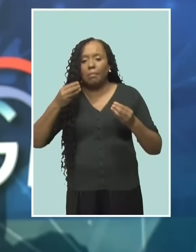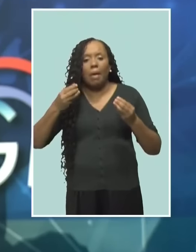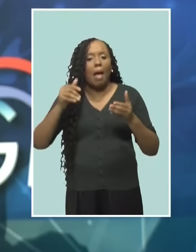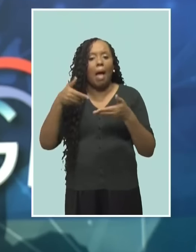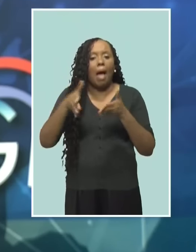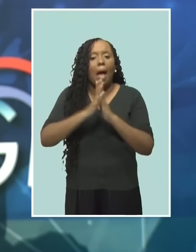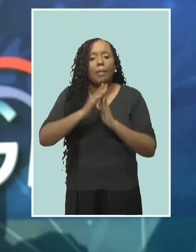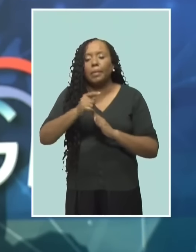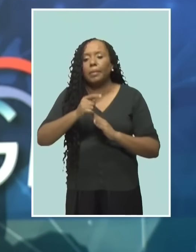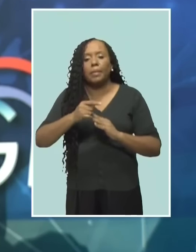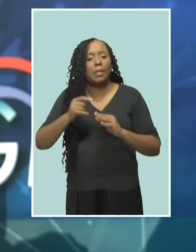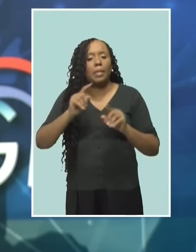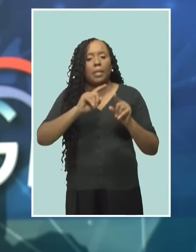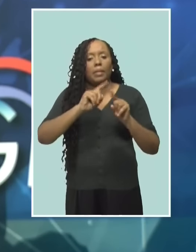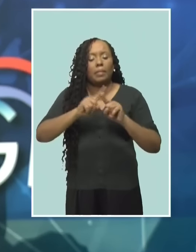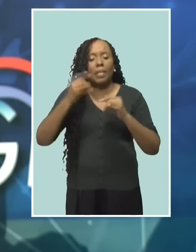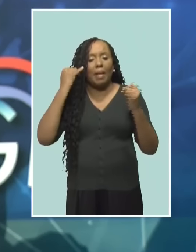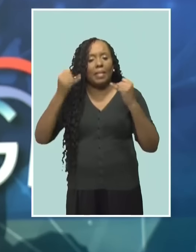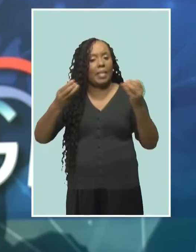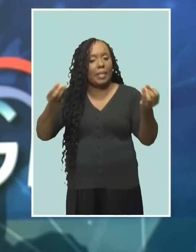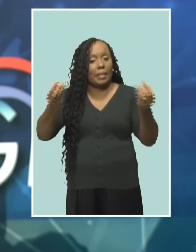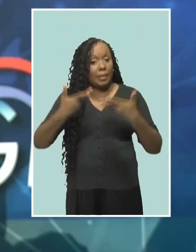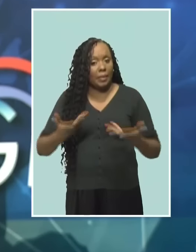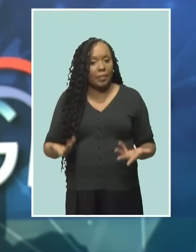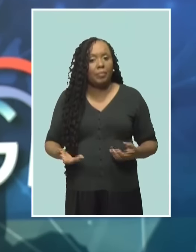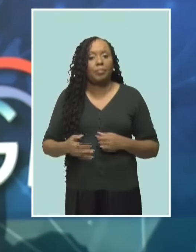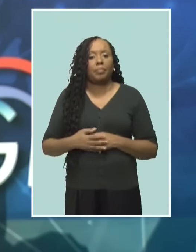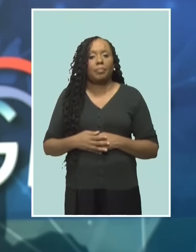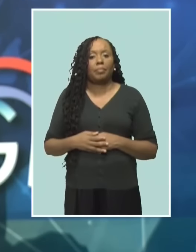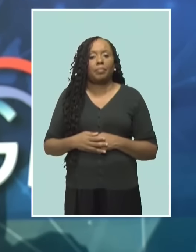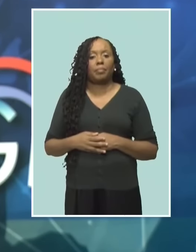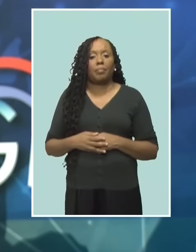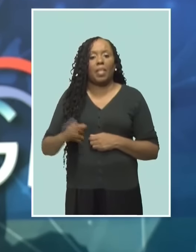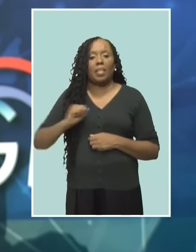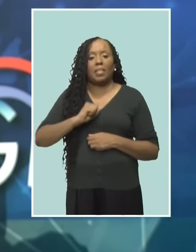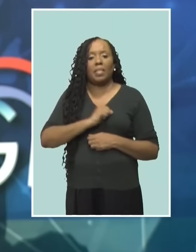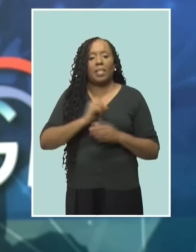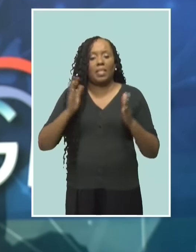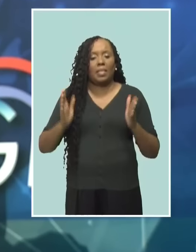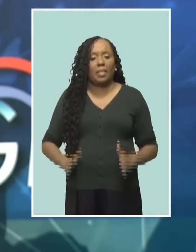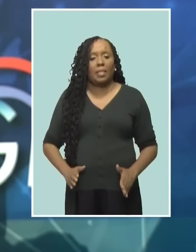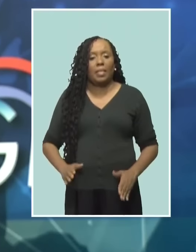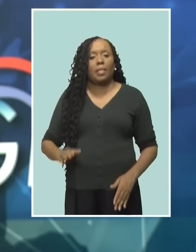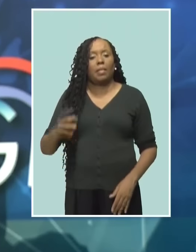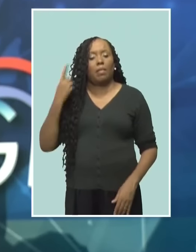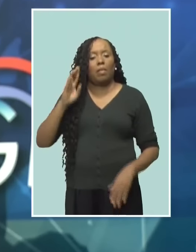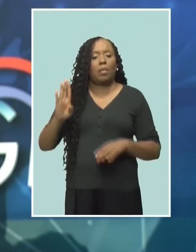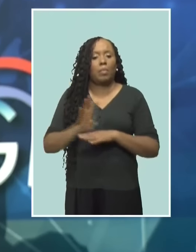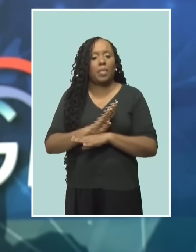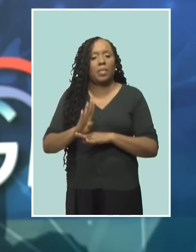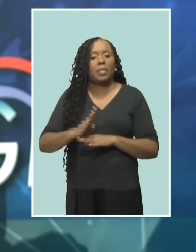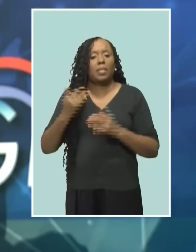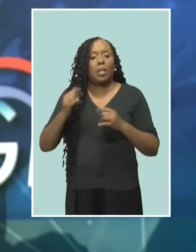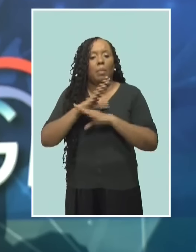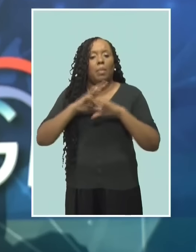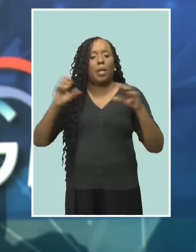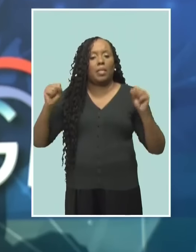Barbados's Minister of Energy and Business, Senator Lisa Cummins, has assumed the presidency of the hemispheric body Latin American